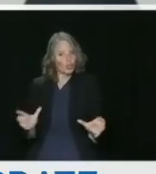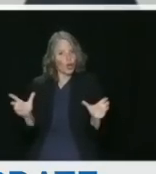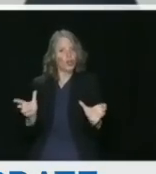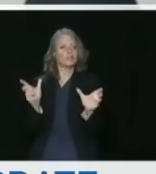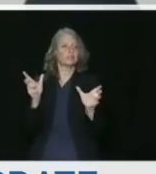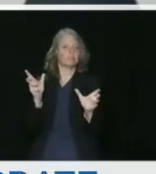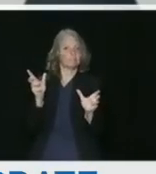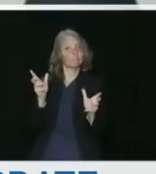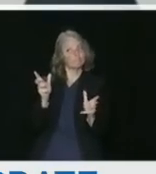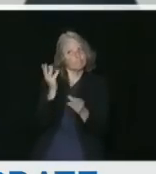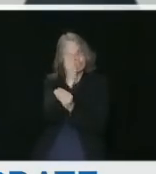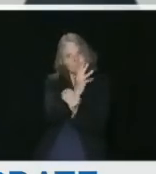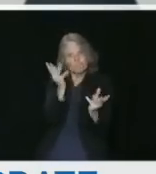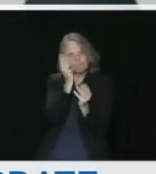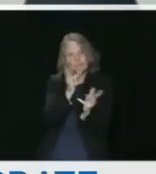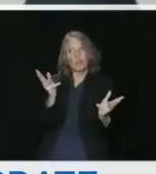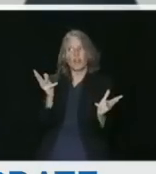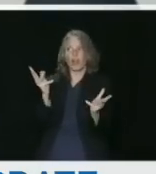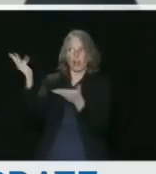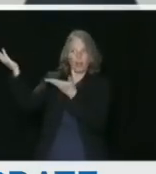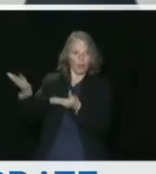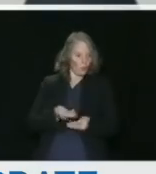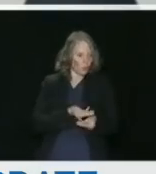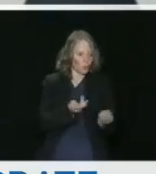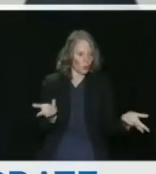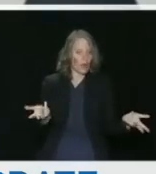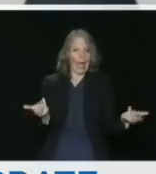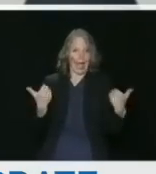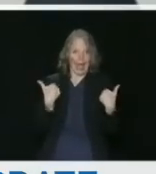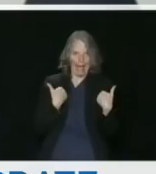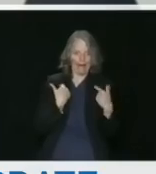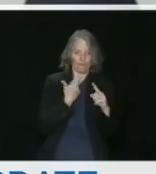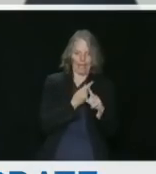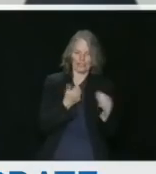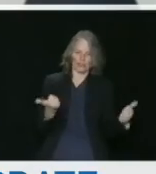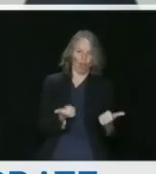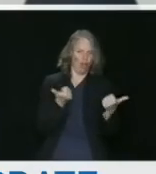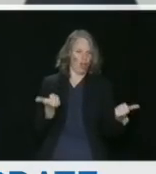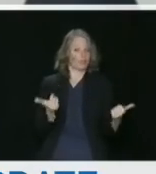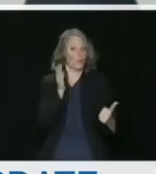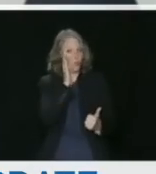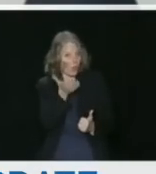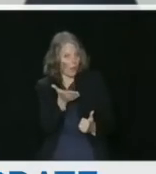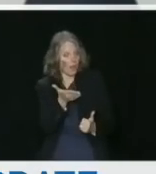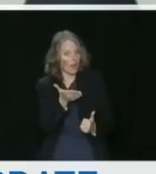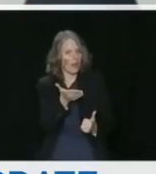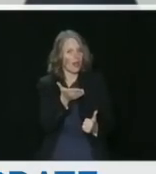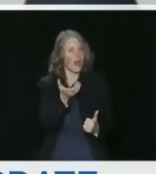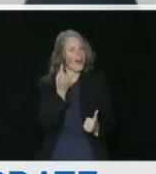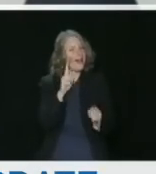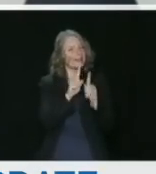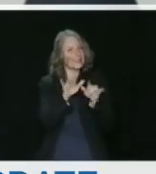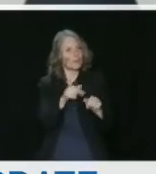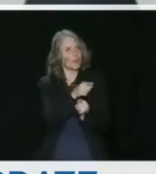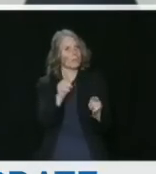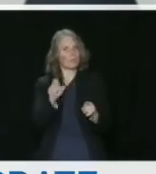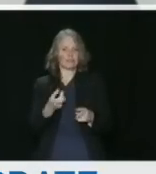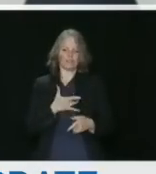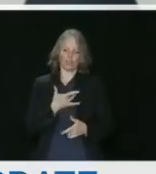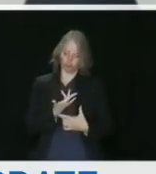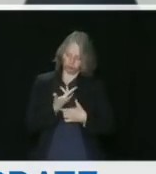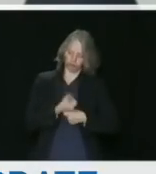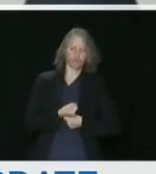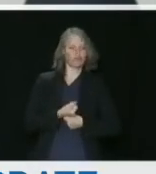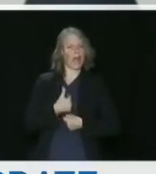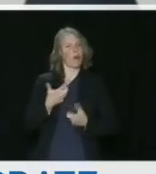have a good vaccine supply here in Canada, but we also have to increase confidence in